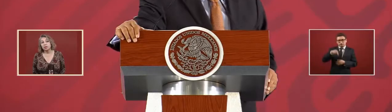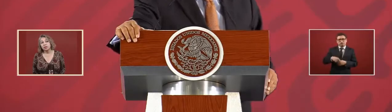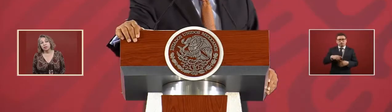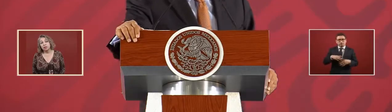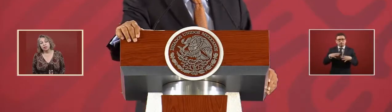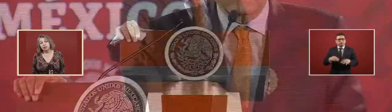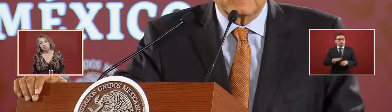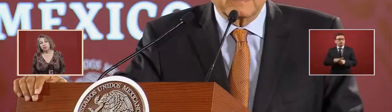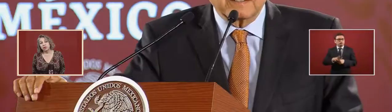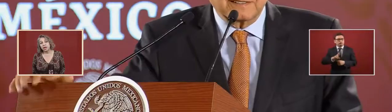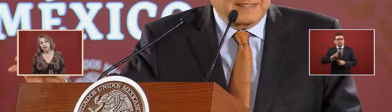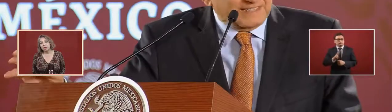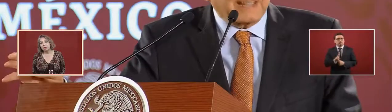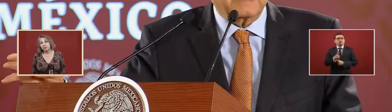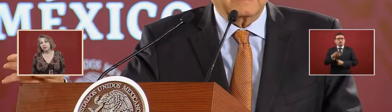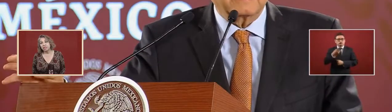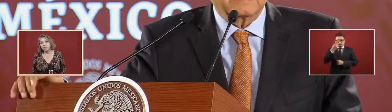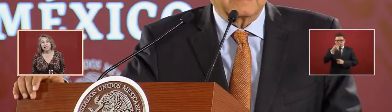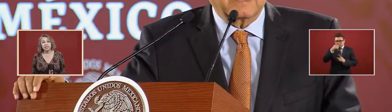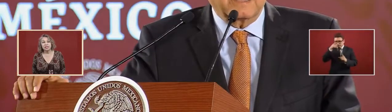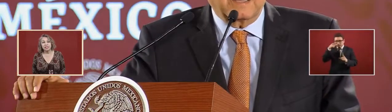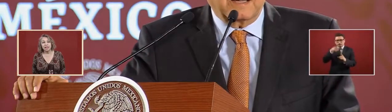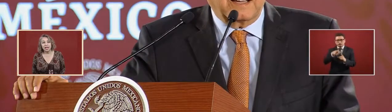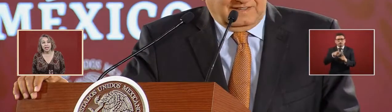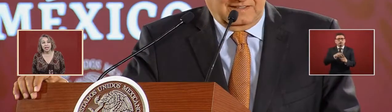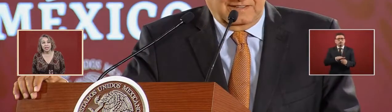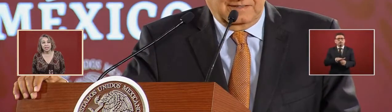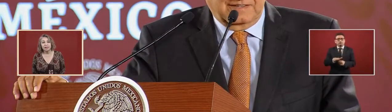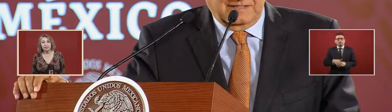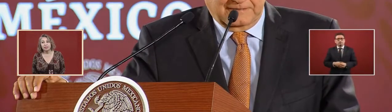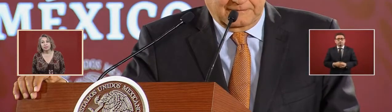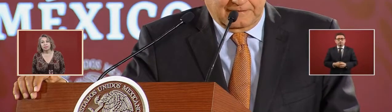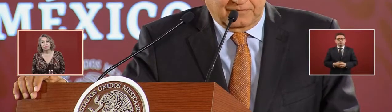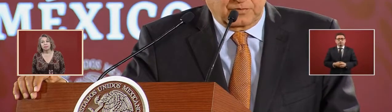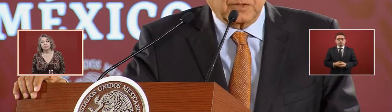Mexico to create a university that's dedicated